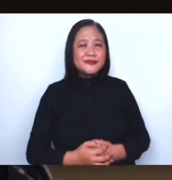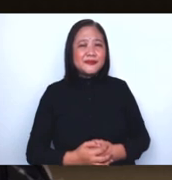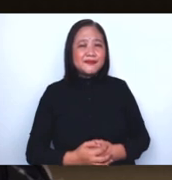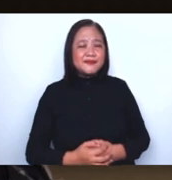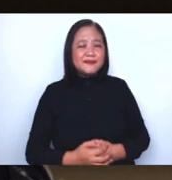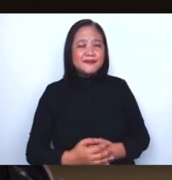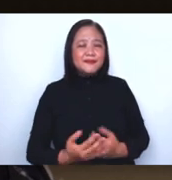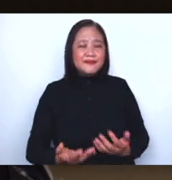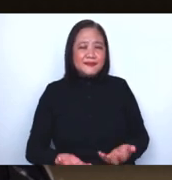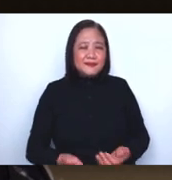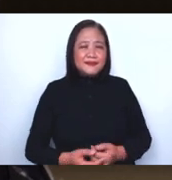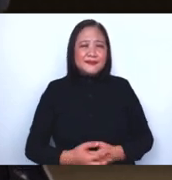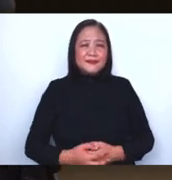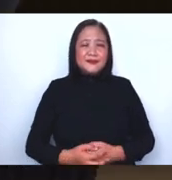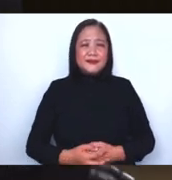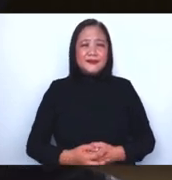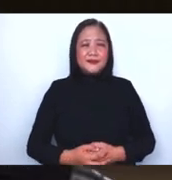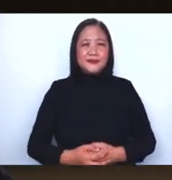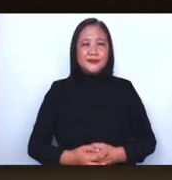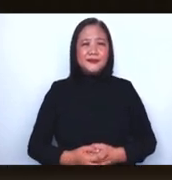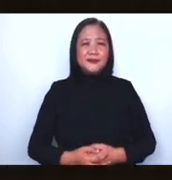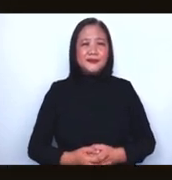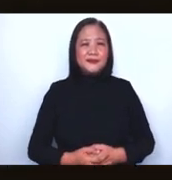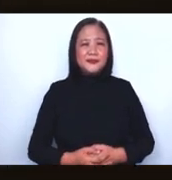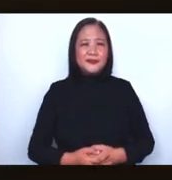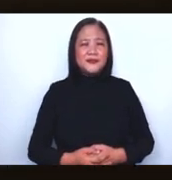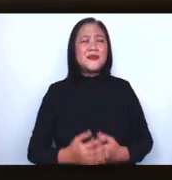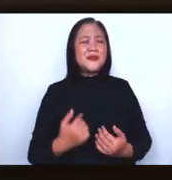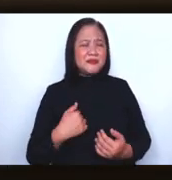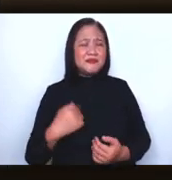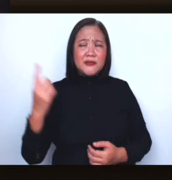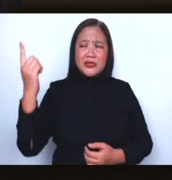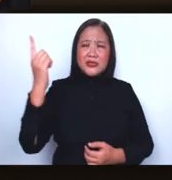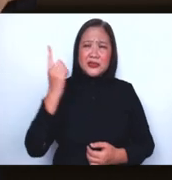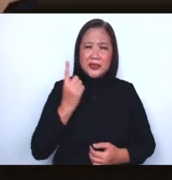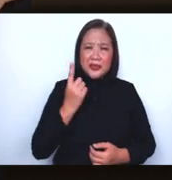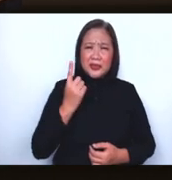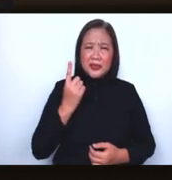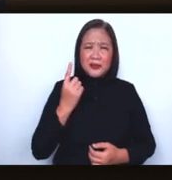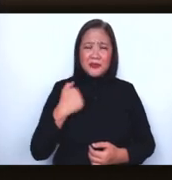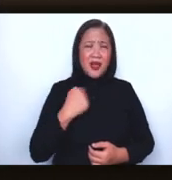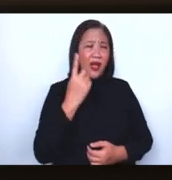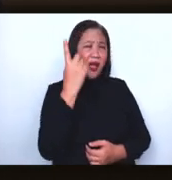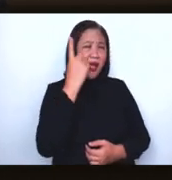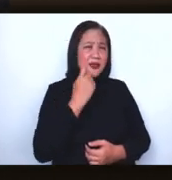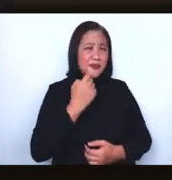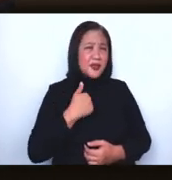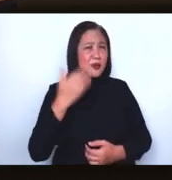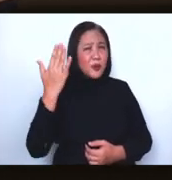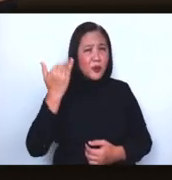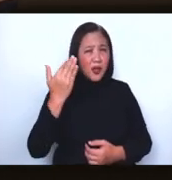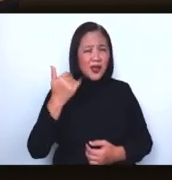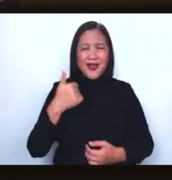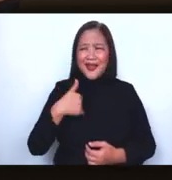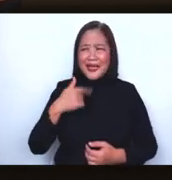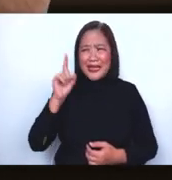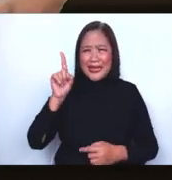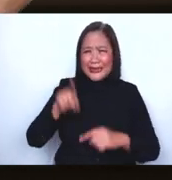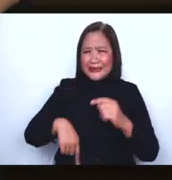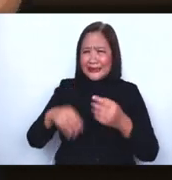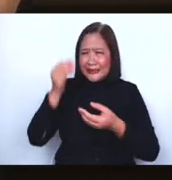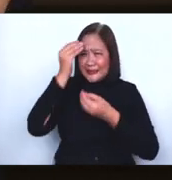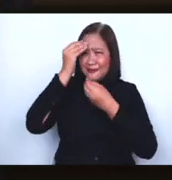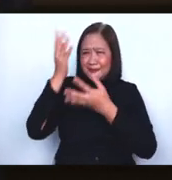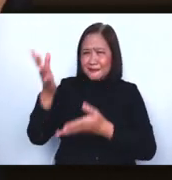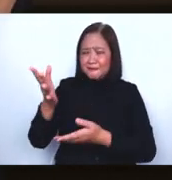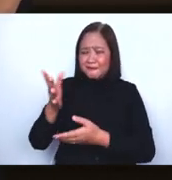Then she came. And she asked me why. And I couldn't